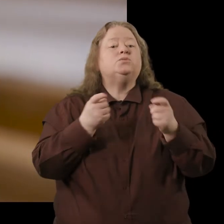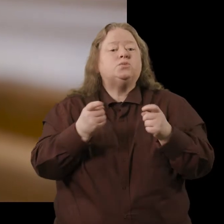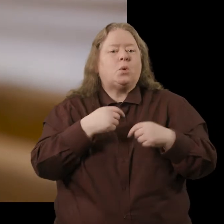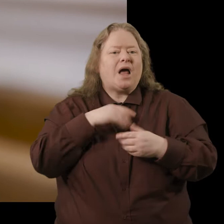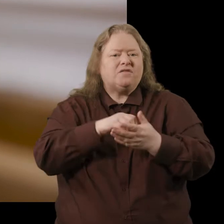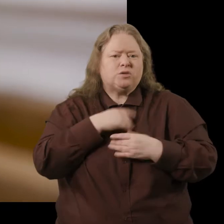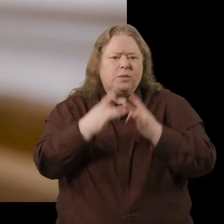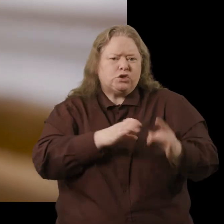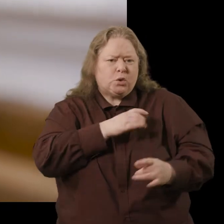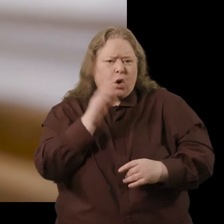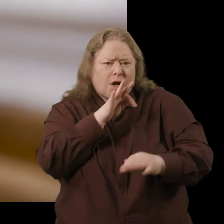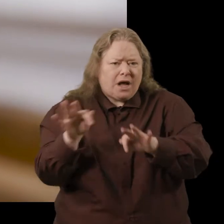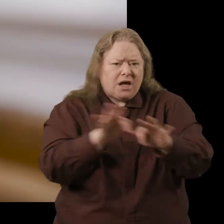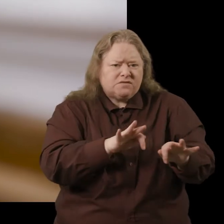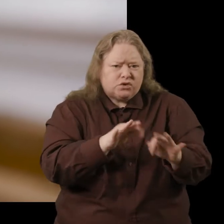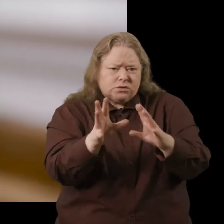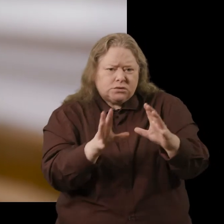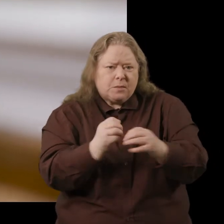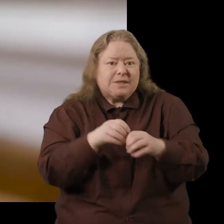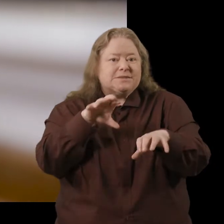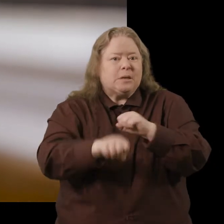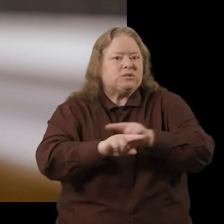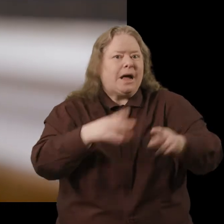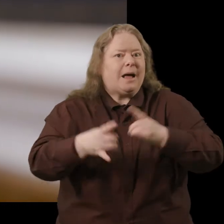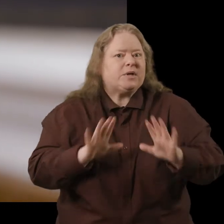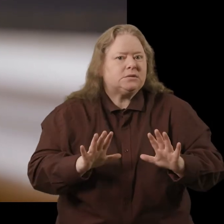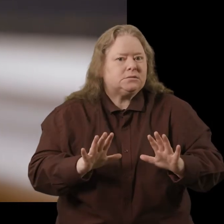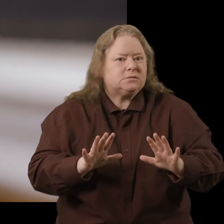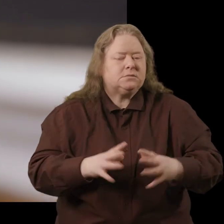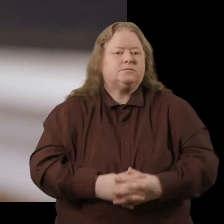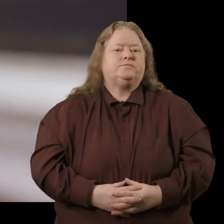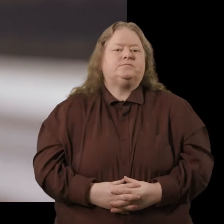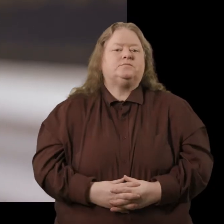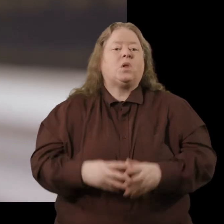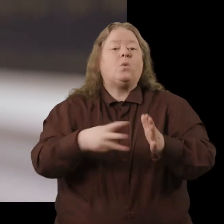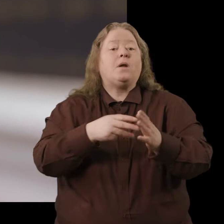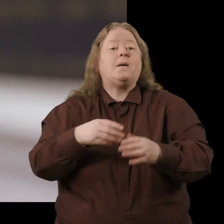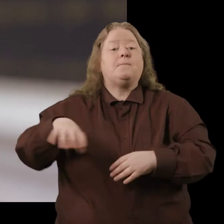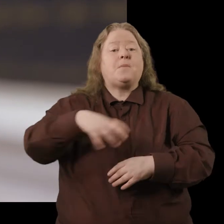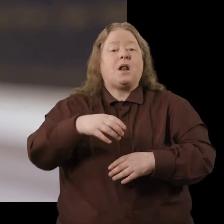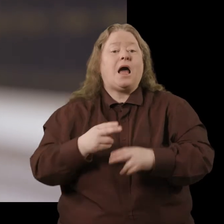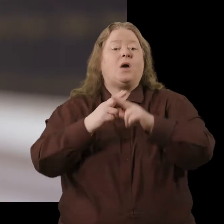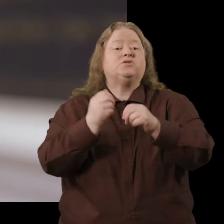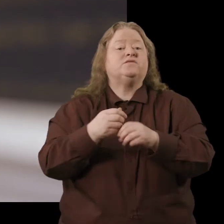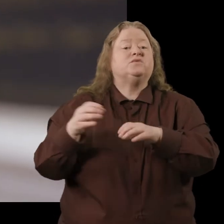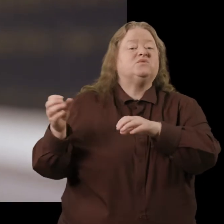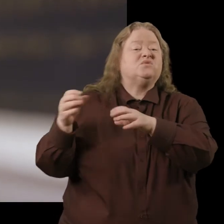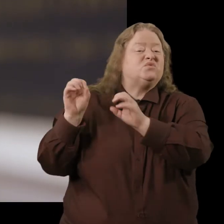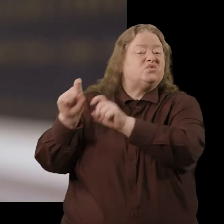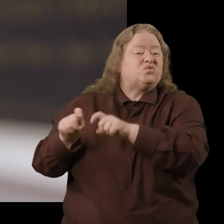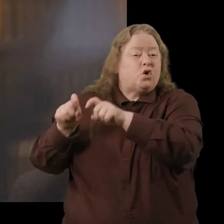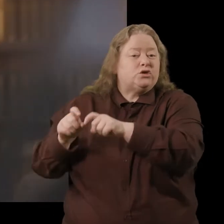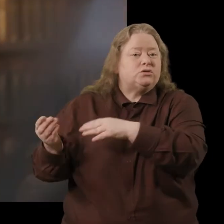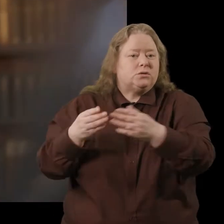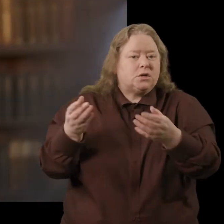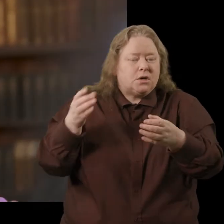sure that we look after them so that this damage doesn't happen. And when the bell came out of storage and into the conservation